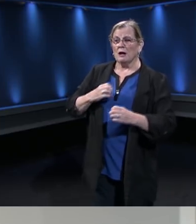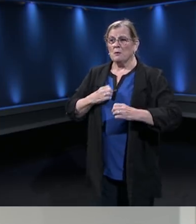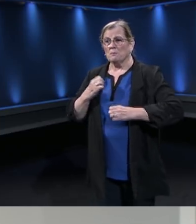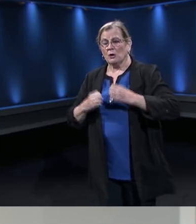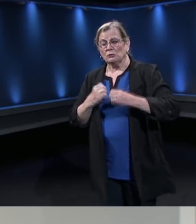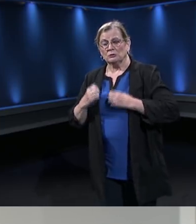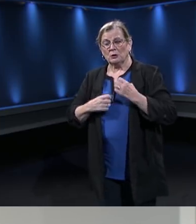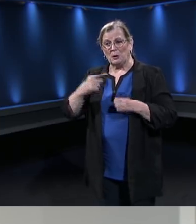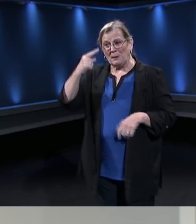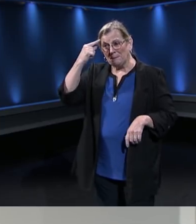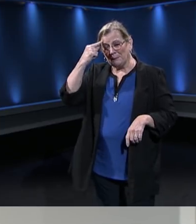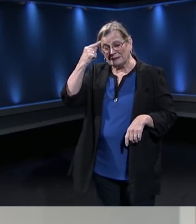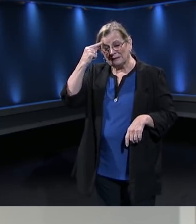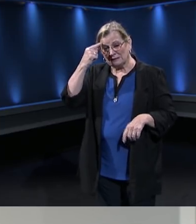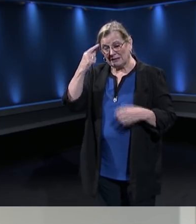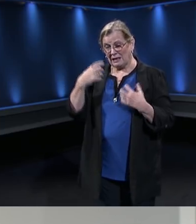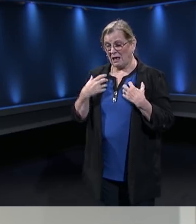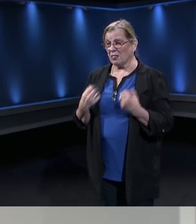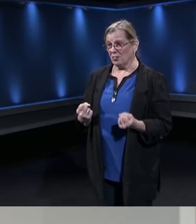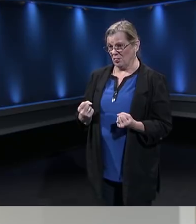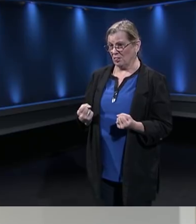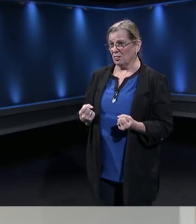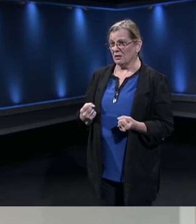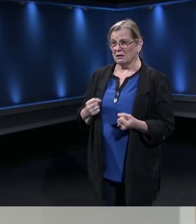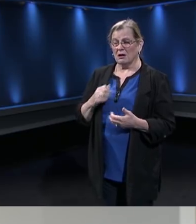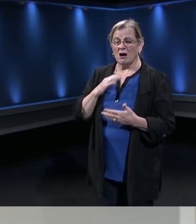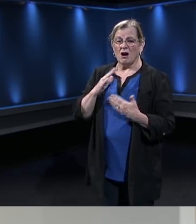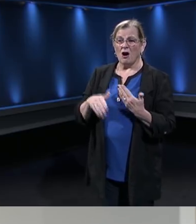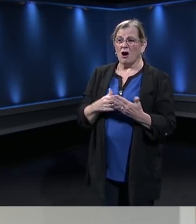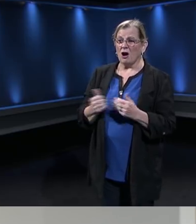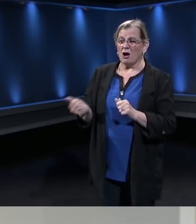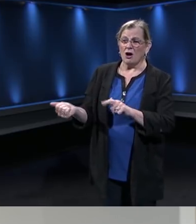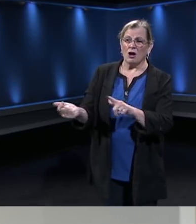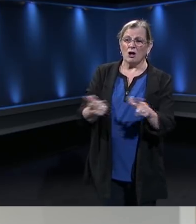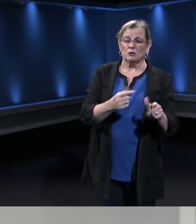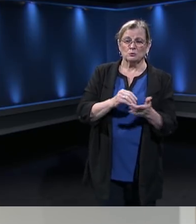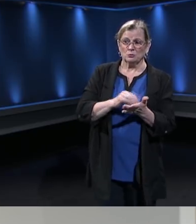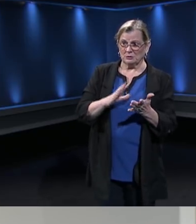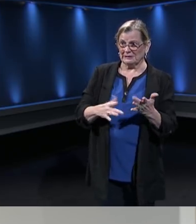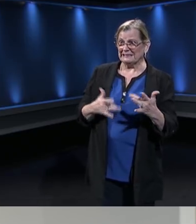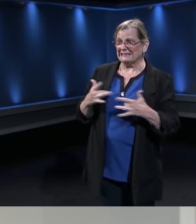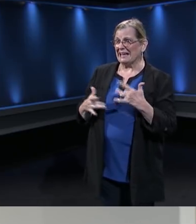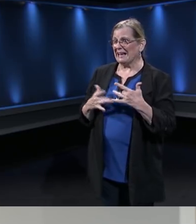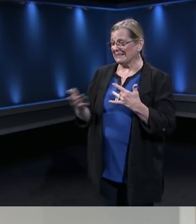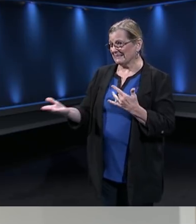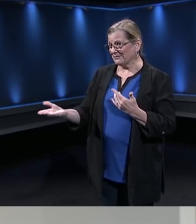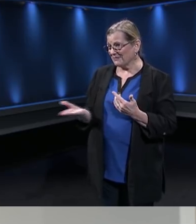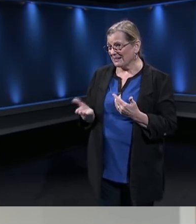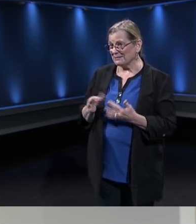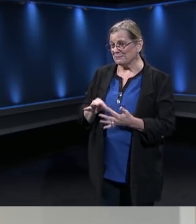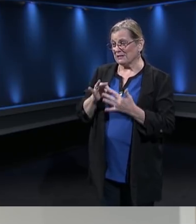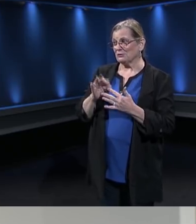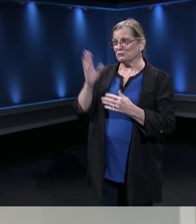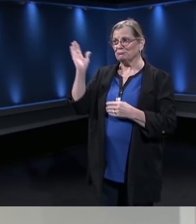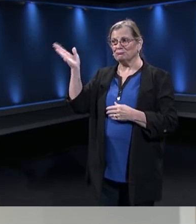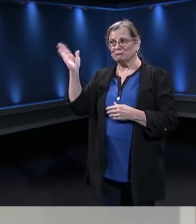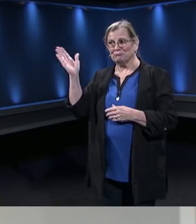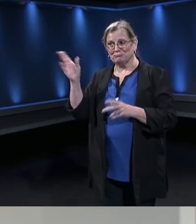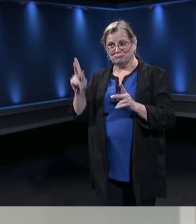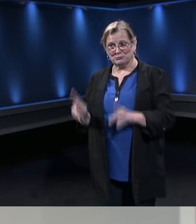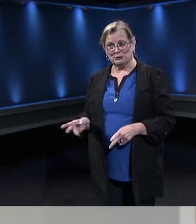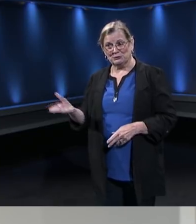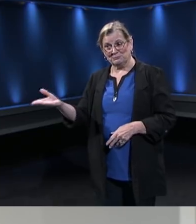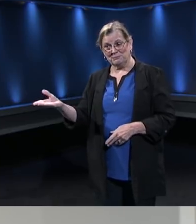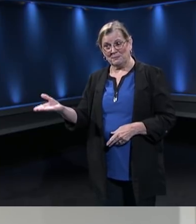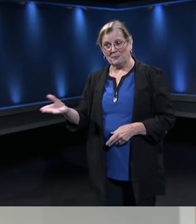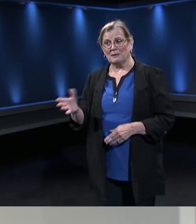of our students. I'm so excited to be able to have some special guests with me this evening who are going to talk about